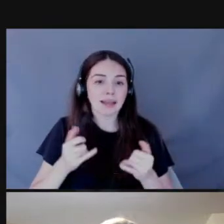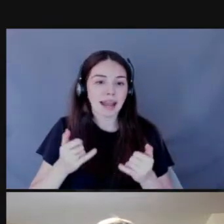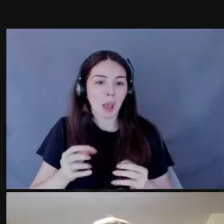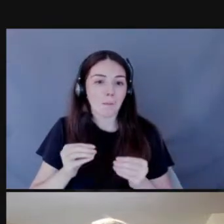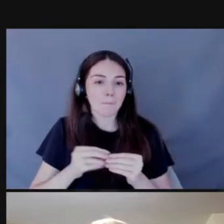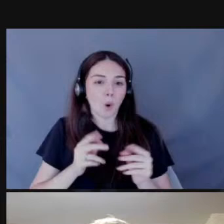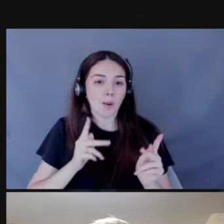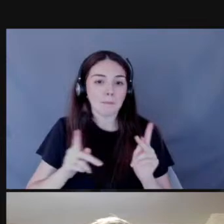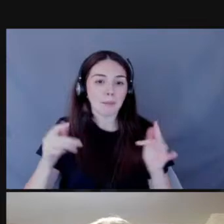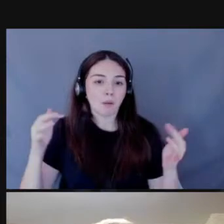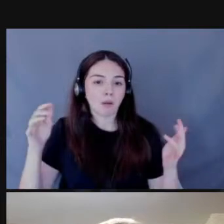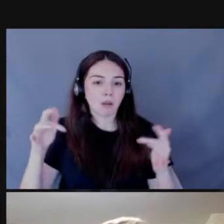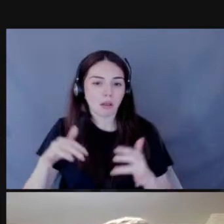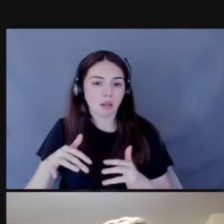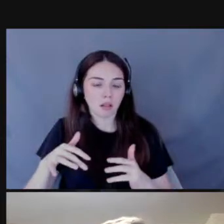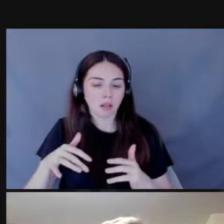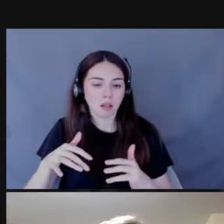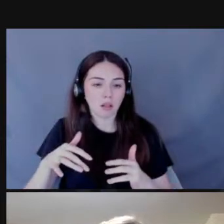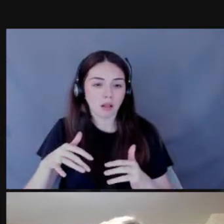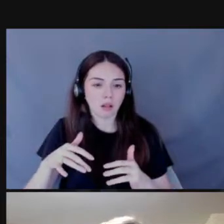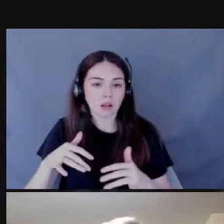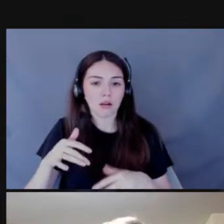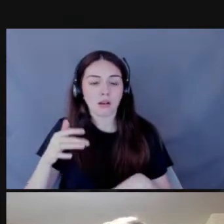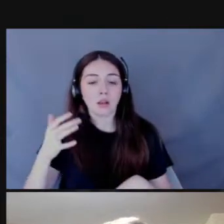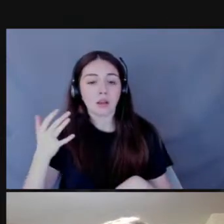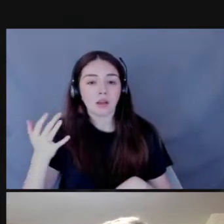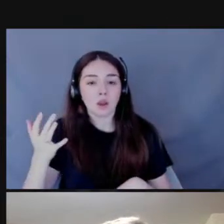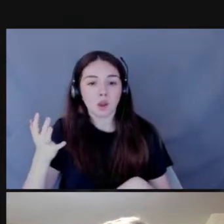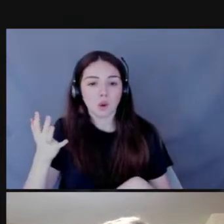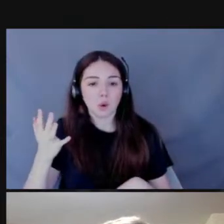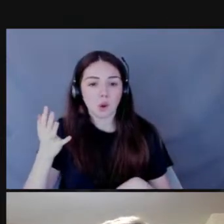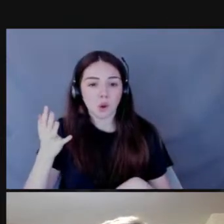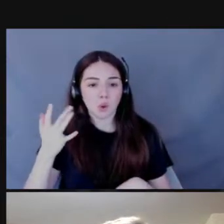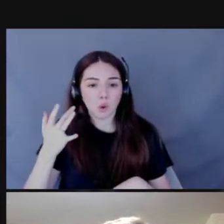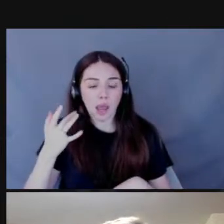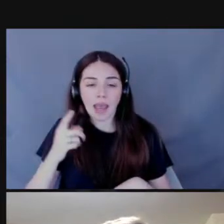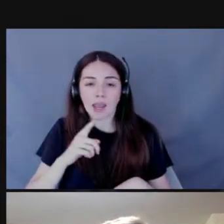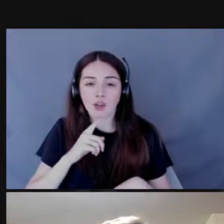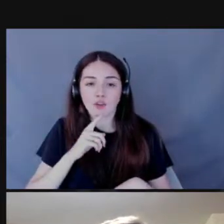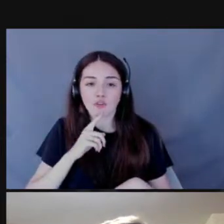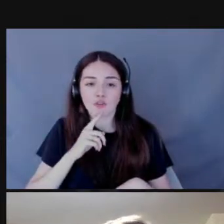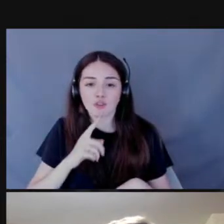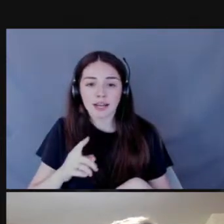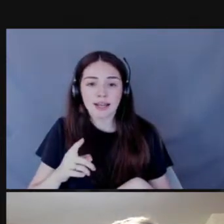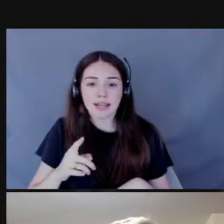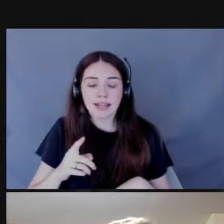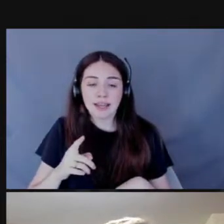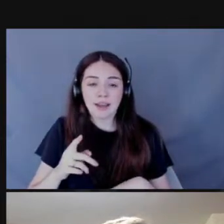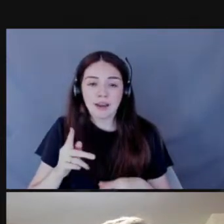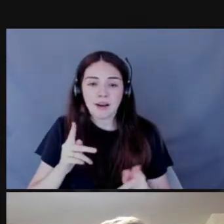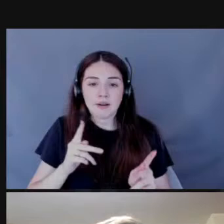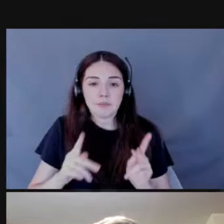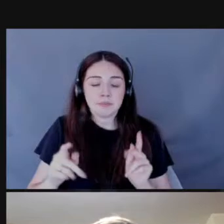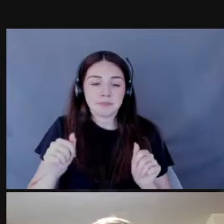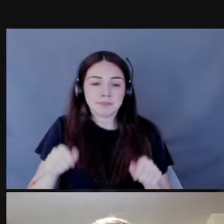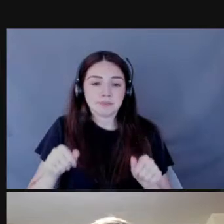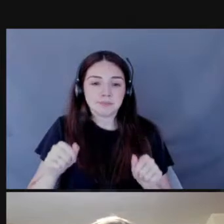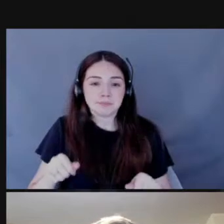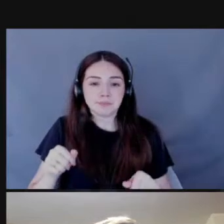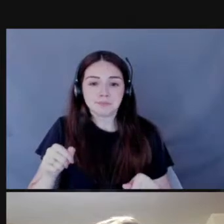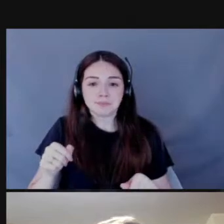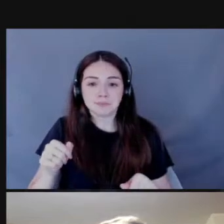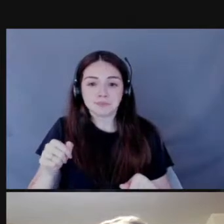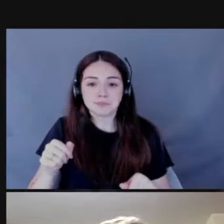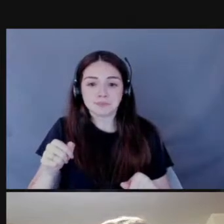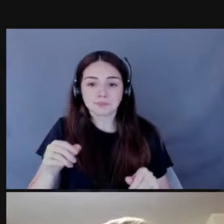because the reach of suburbanism is now kind of, able to get out there into these places that